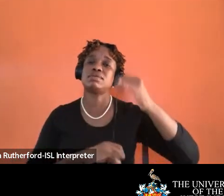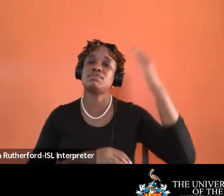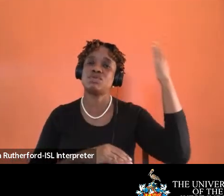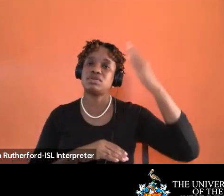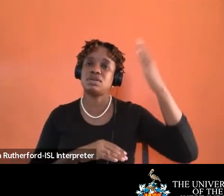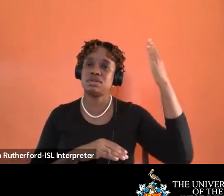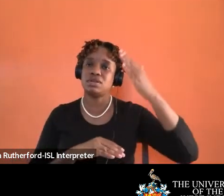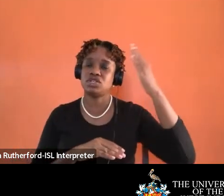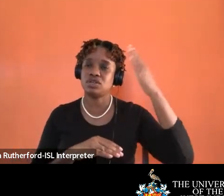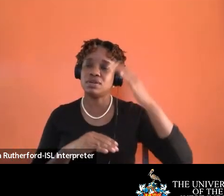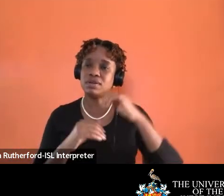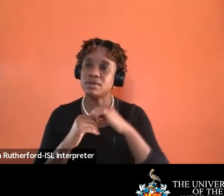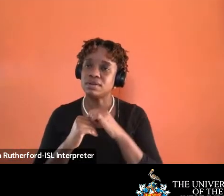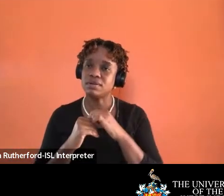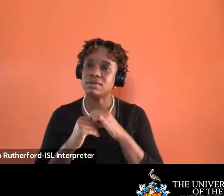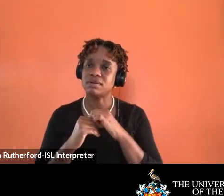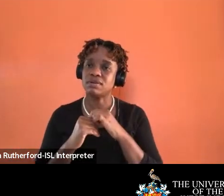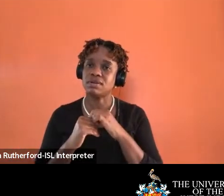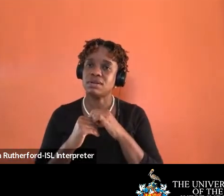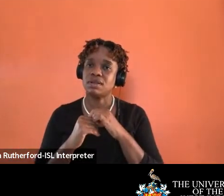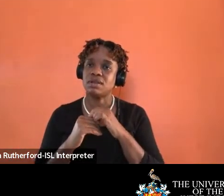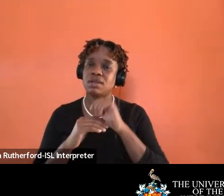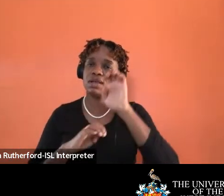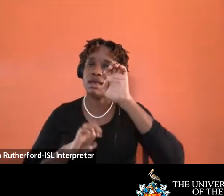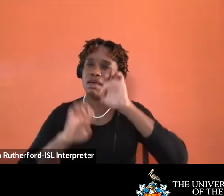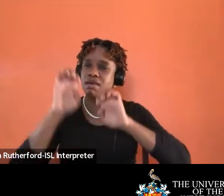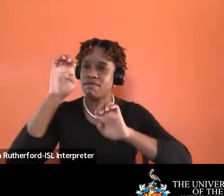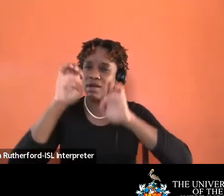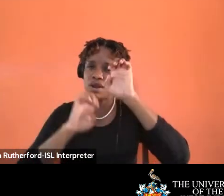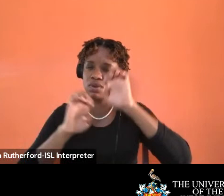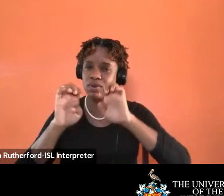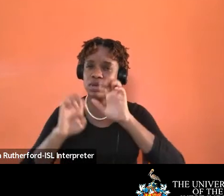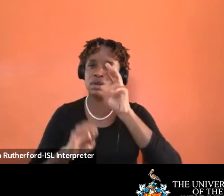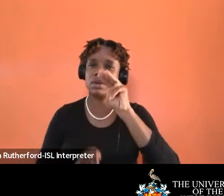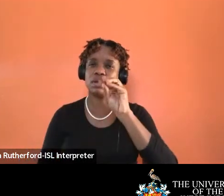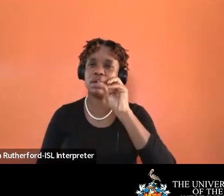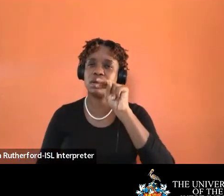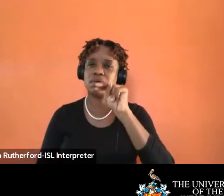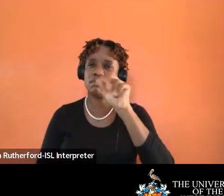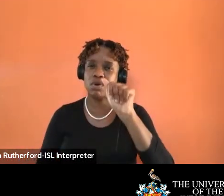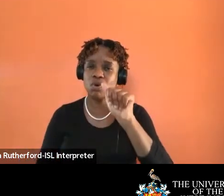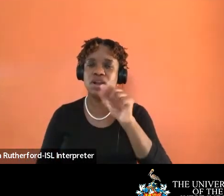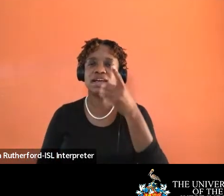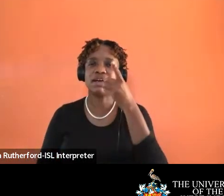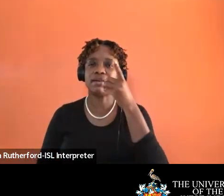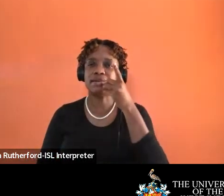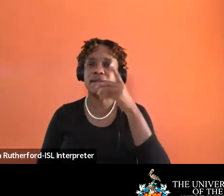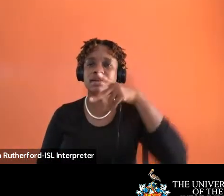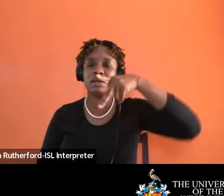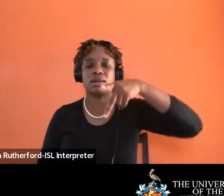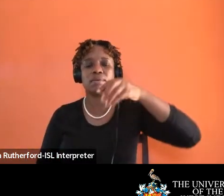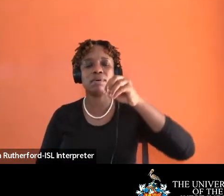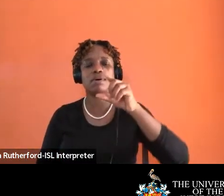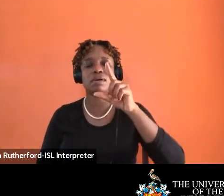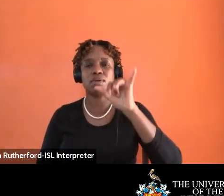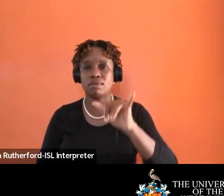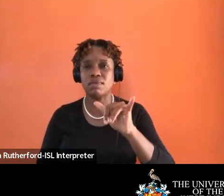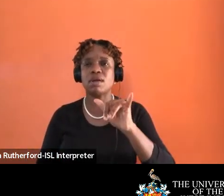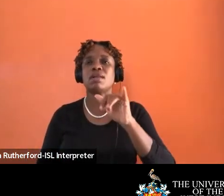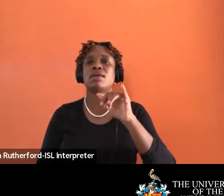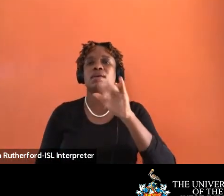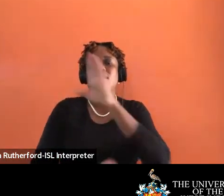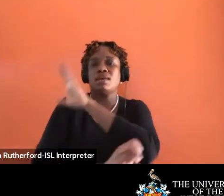evaluating the Mona Dental Polyclinic, and that is Deaf Dental Care